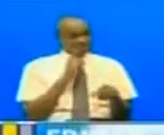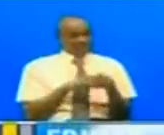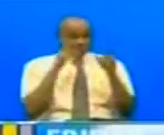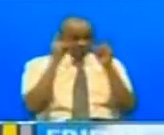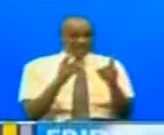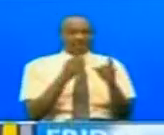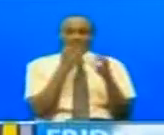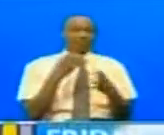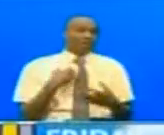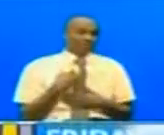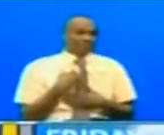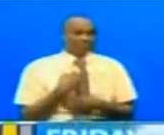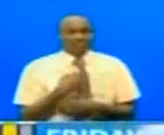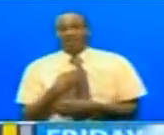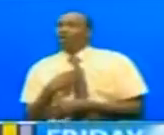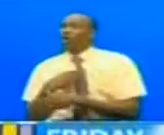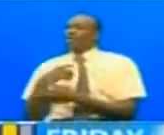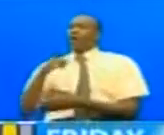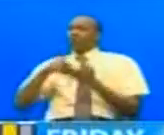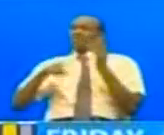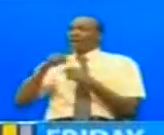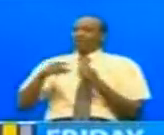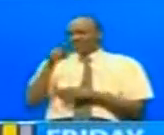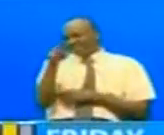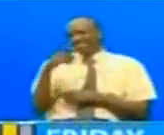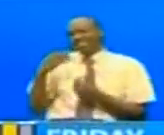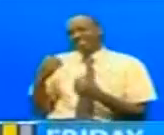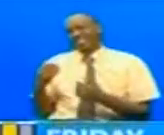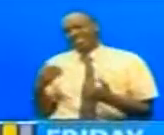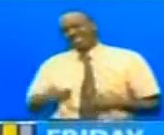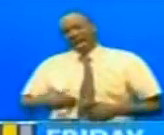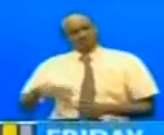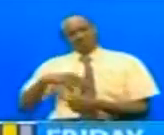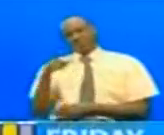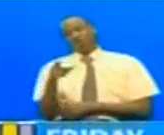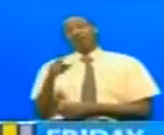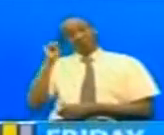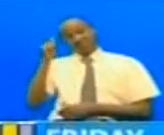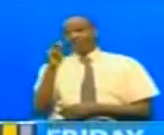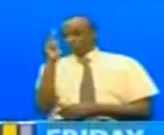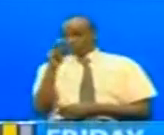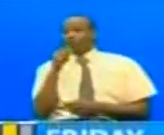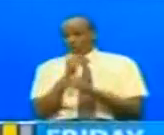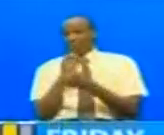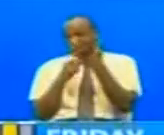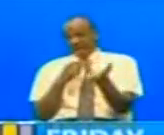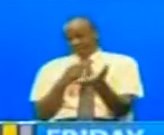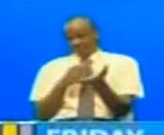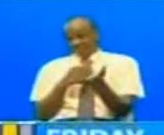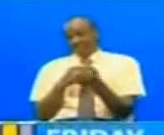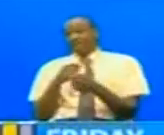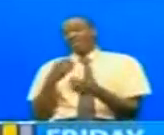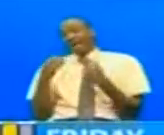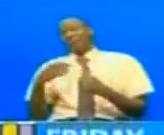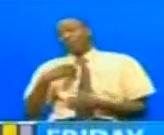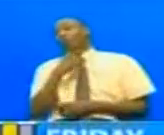are the young people supposed to get this, you know, this jobs that President Uhuru Kenyatta once promised them, if you